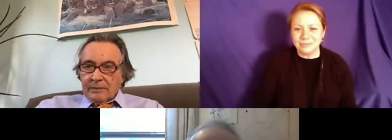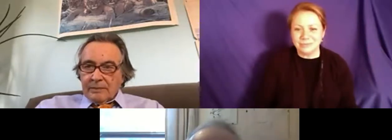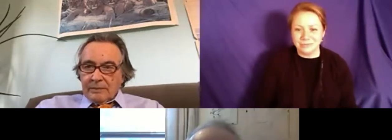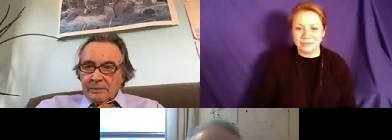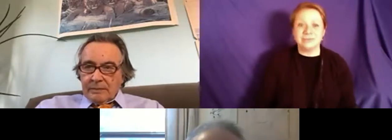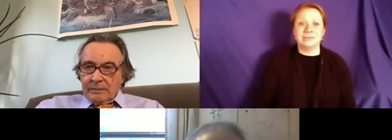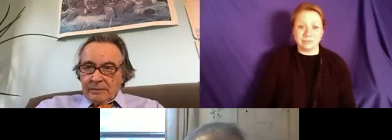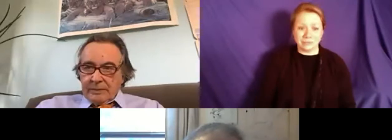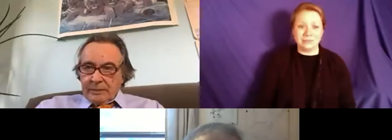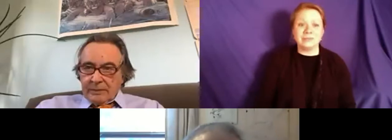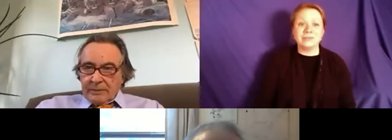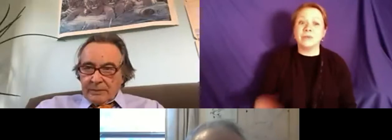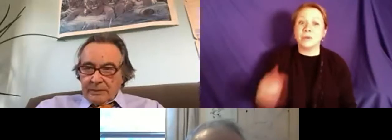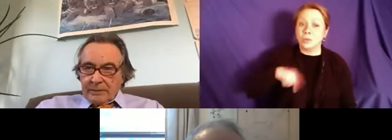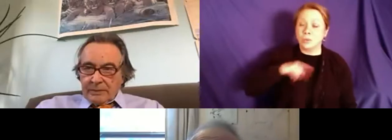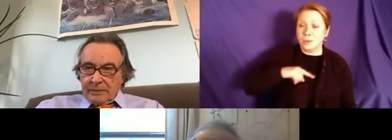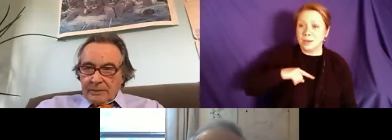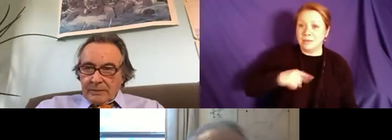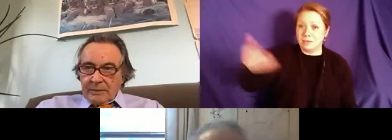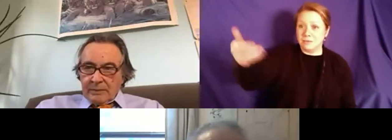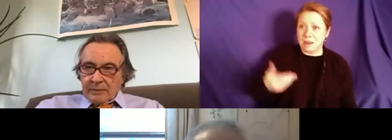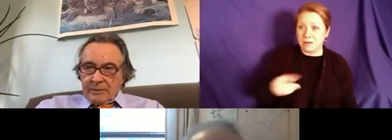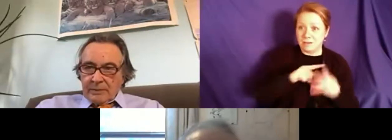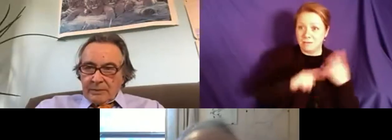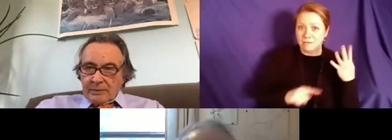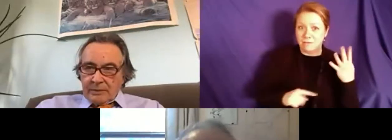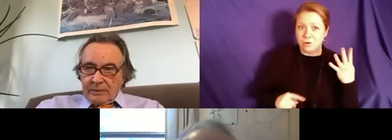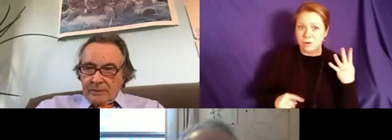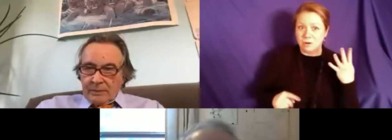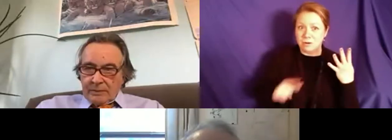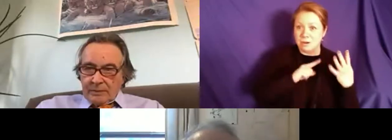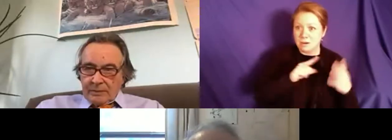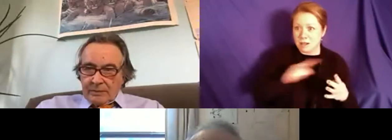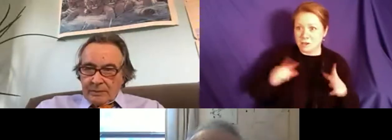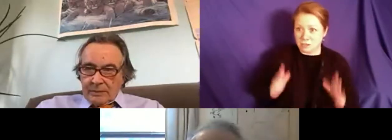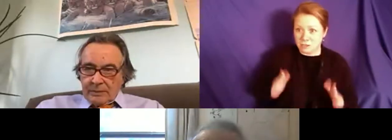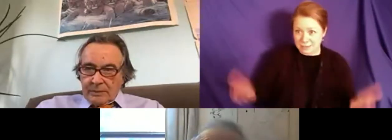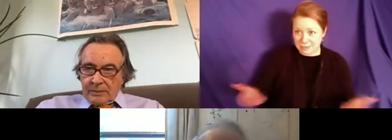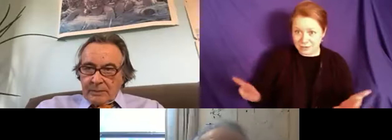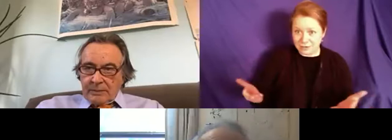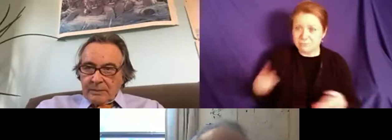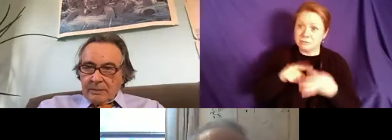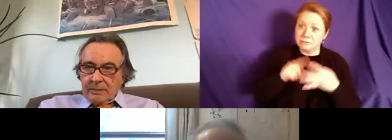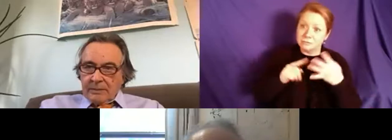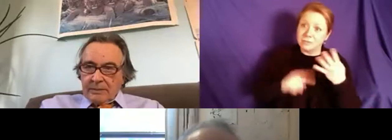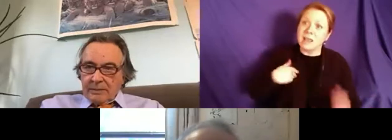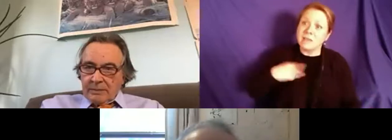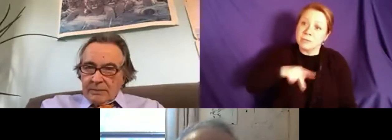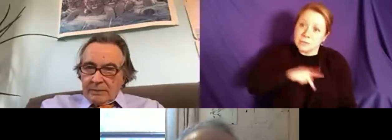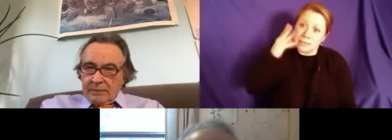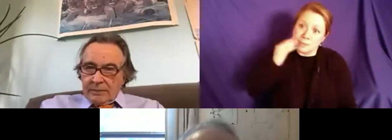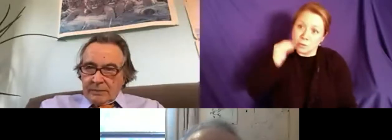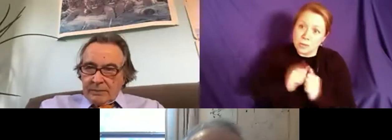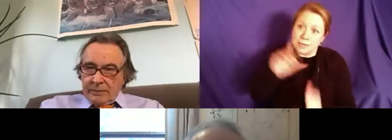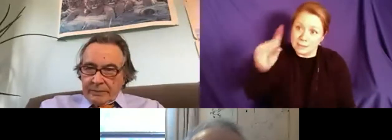we've invited four legislators to be with us who have personal experience with